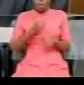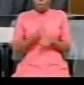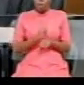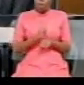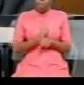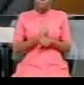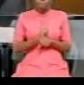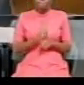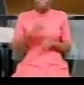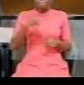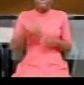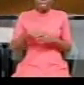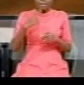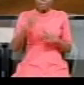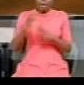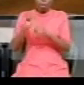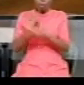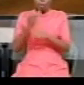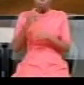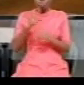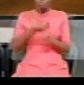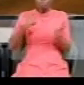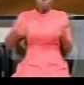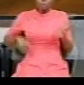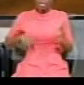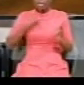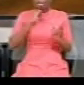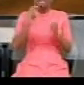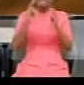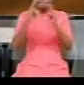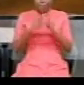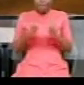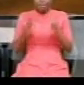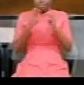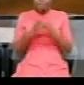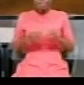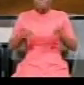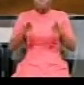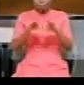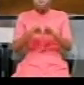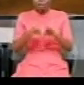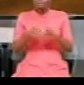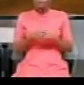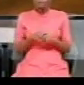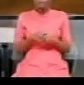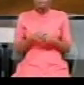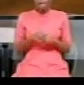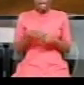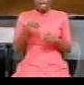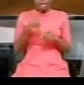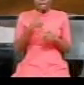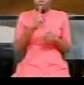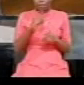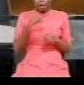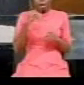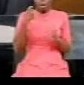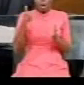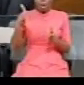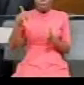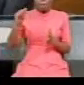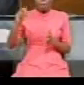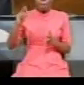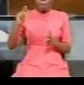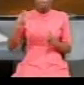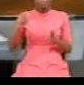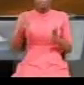endeavors in the vineyard of the Lord is very necessary. In fact, Paul the Apostle